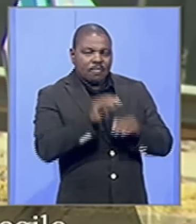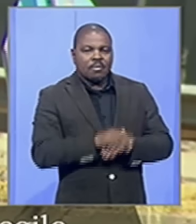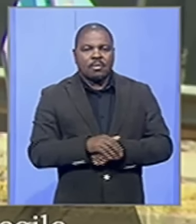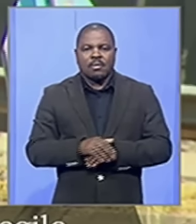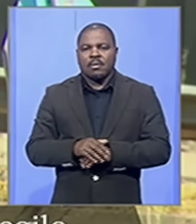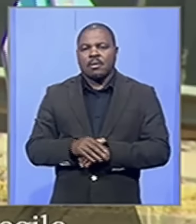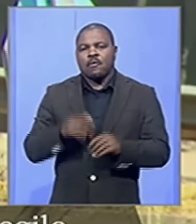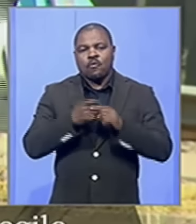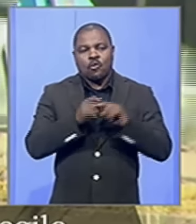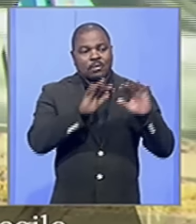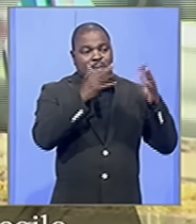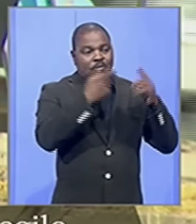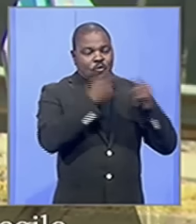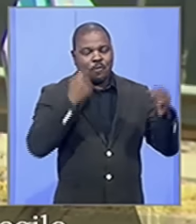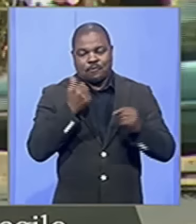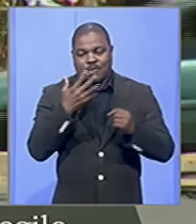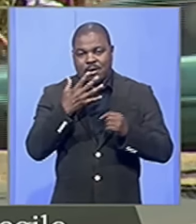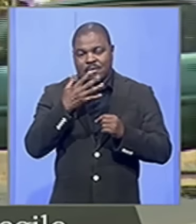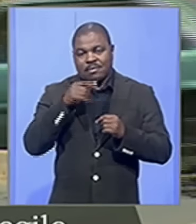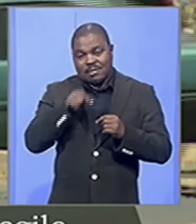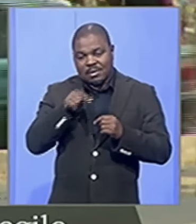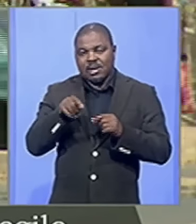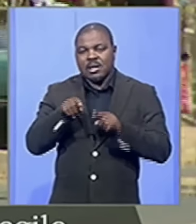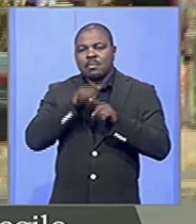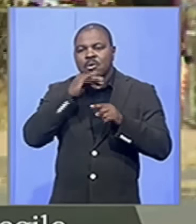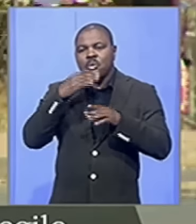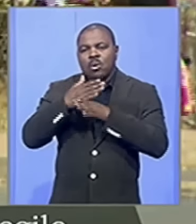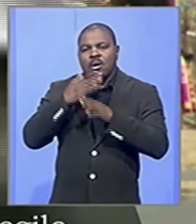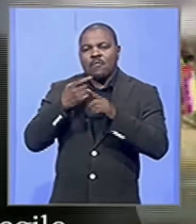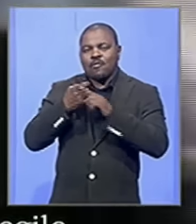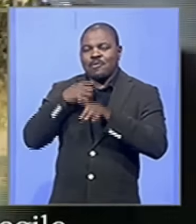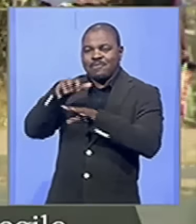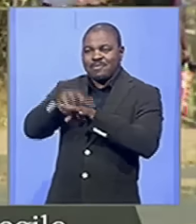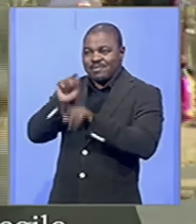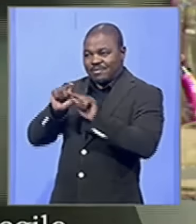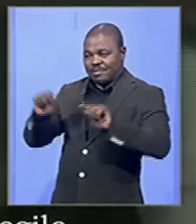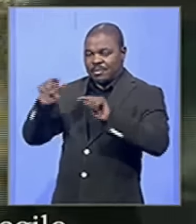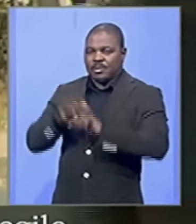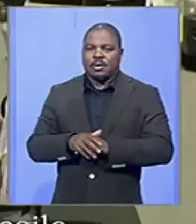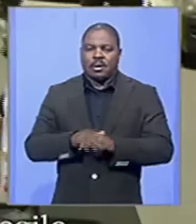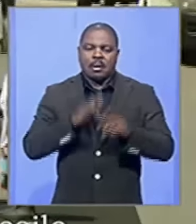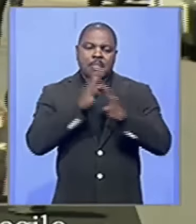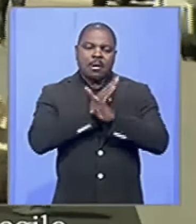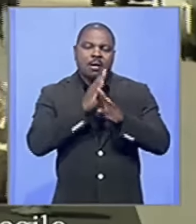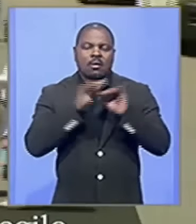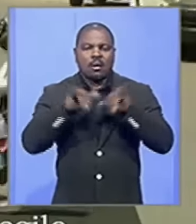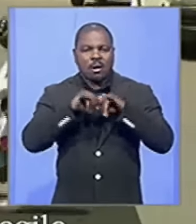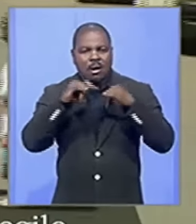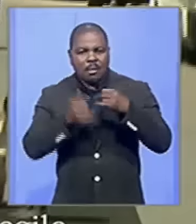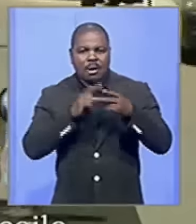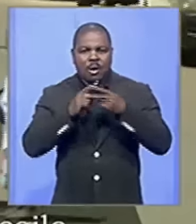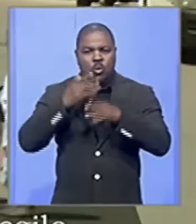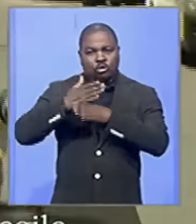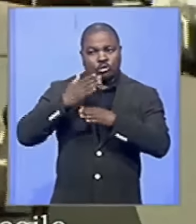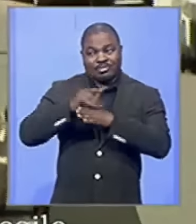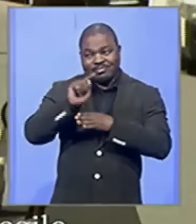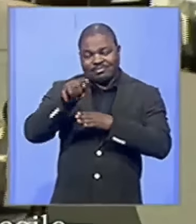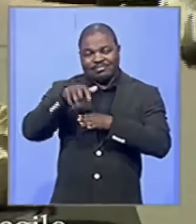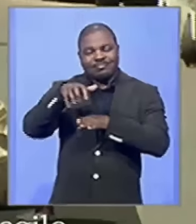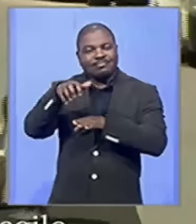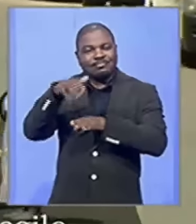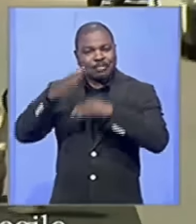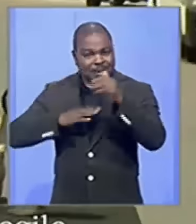go tswa go di le 10 tsa madirelo ke go tswa go kgwebisano temothuo. Ditlamo tsa poraefete ga mmogo le kago. Koketsego ya